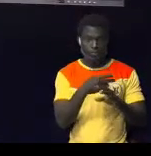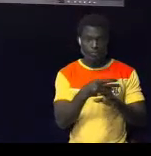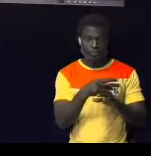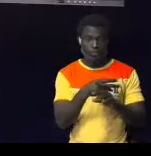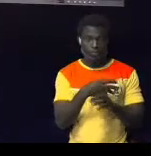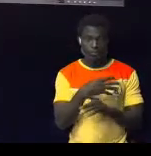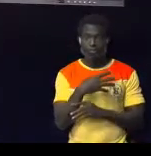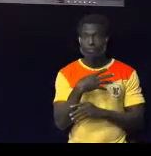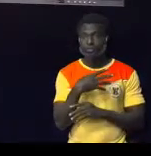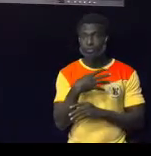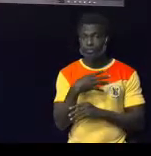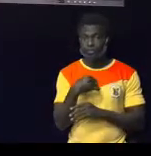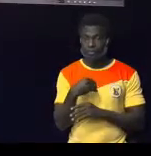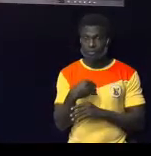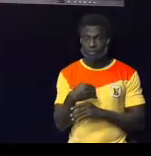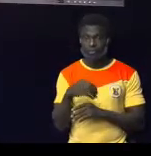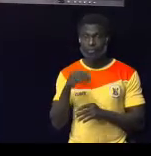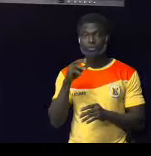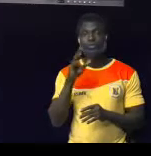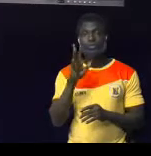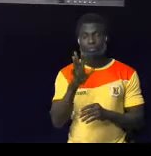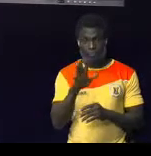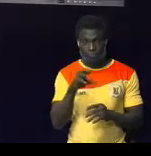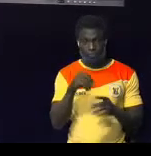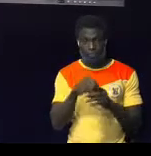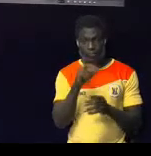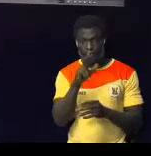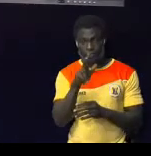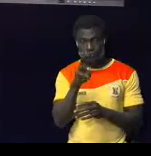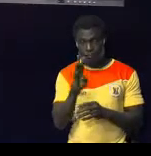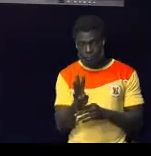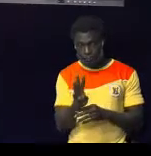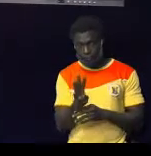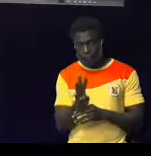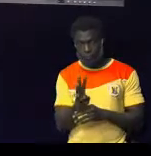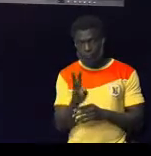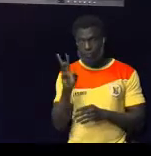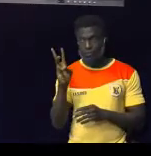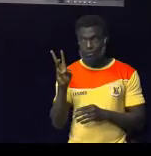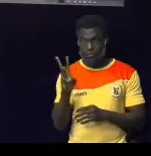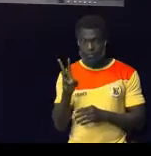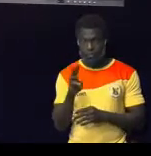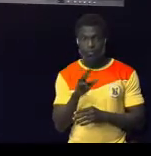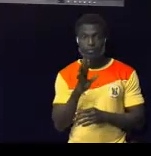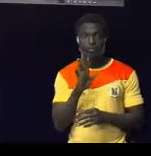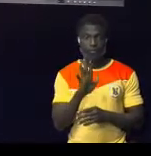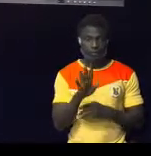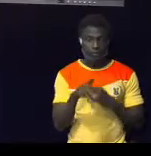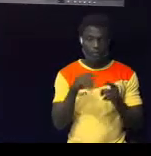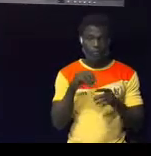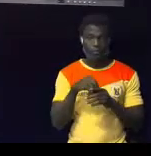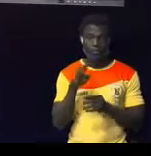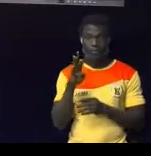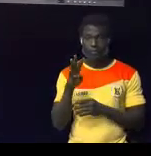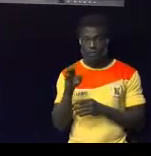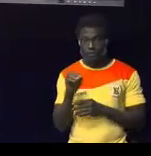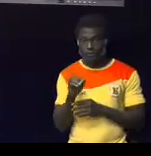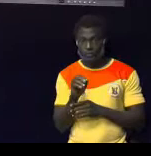3. 5 goes in 34. 6 times remainder 4. Put the 4 here. 5 goes in